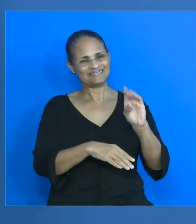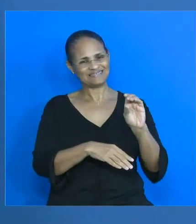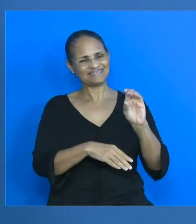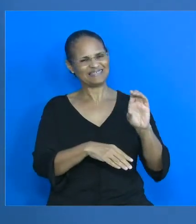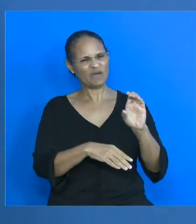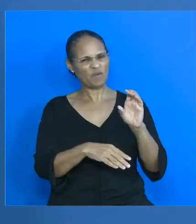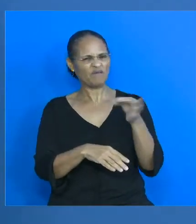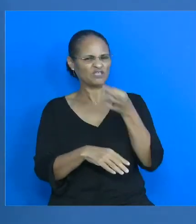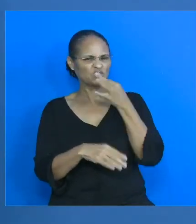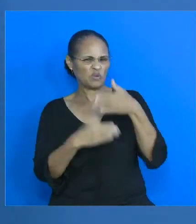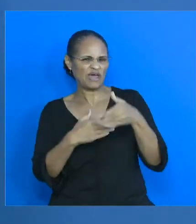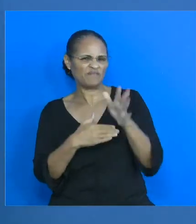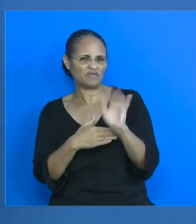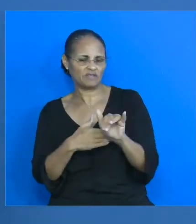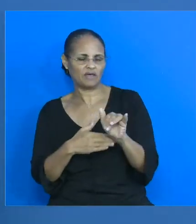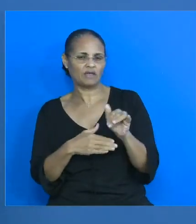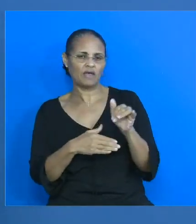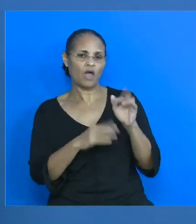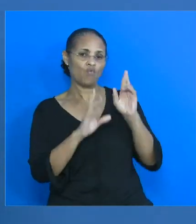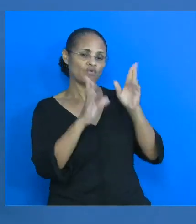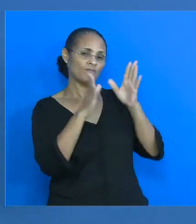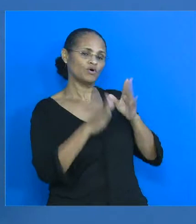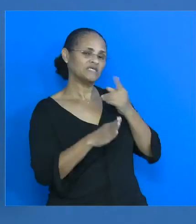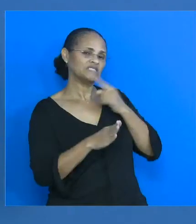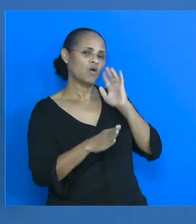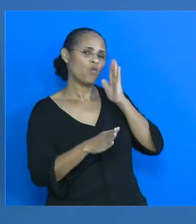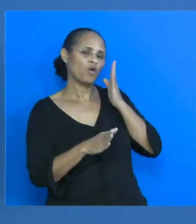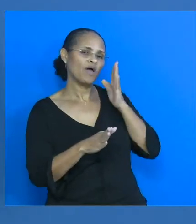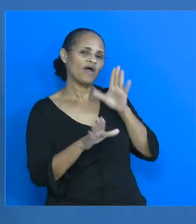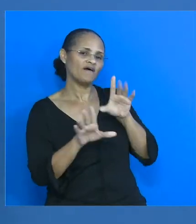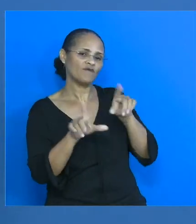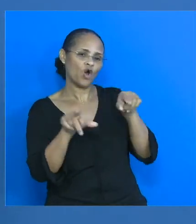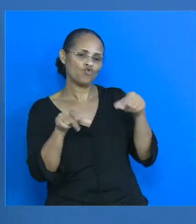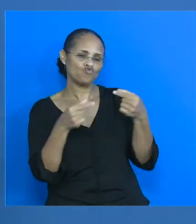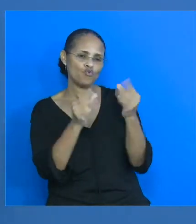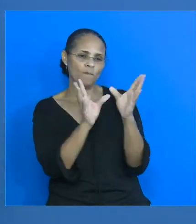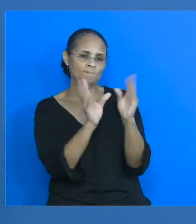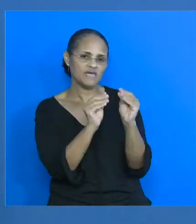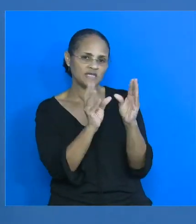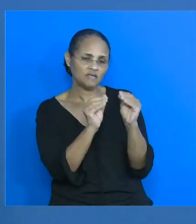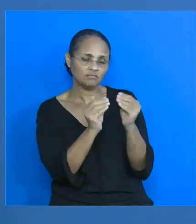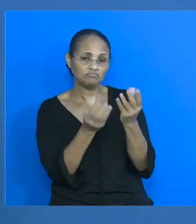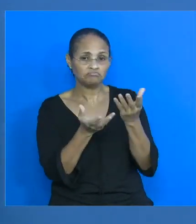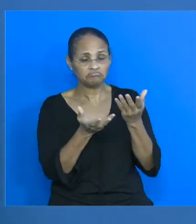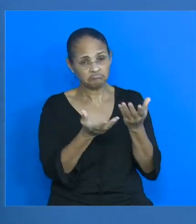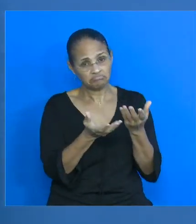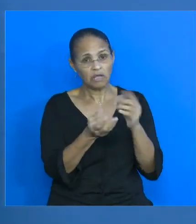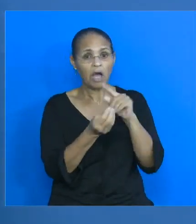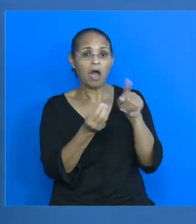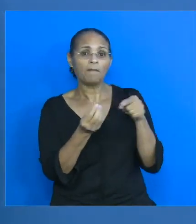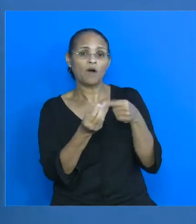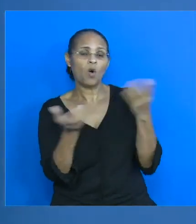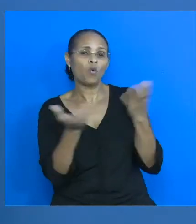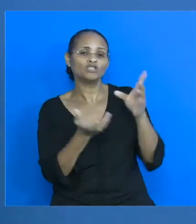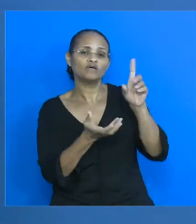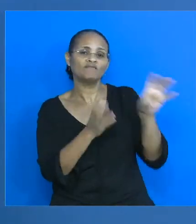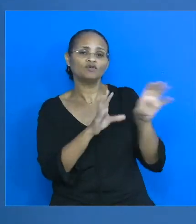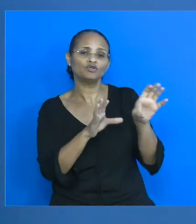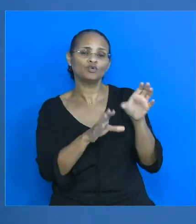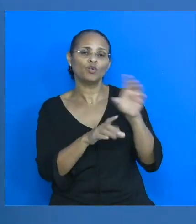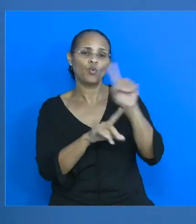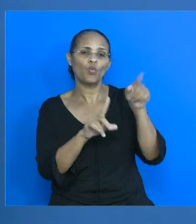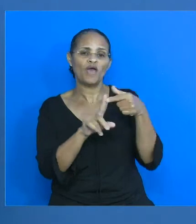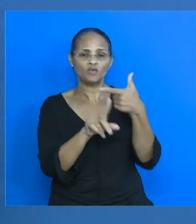follow-up would be, but will there be a group sort of meeting or forum about, what you have to do if you take it and